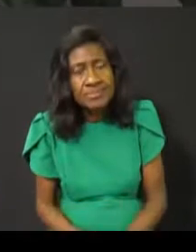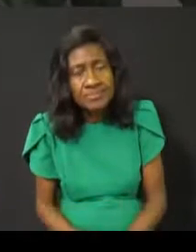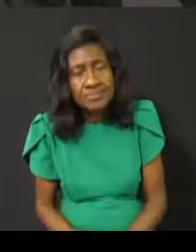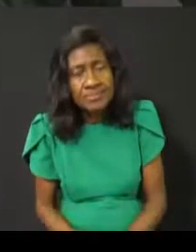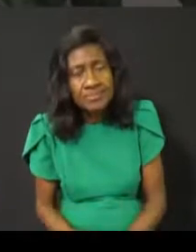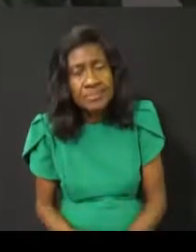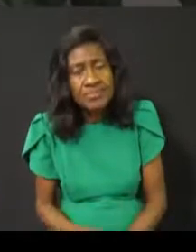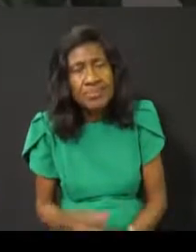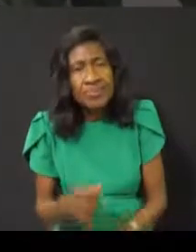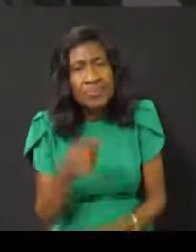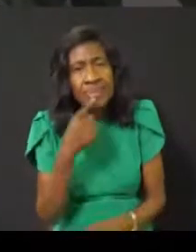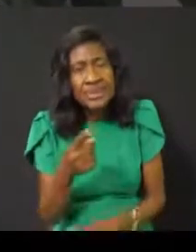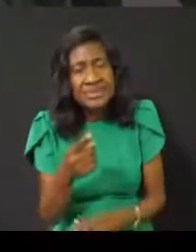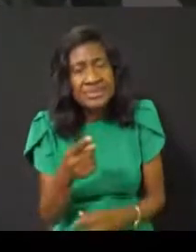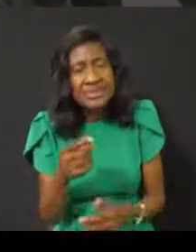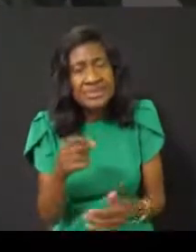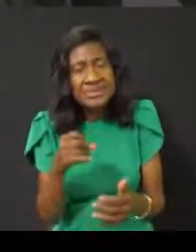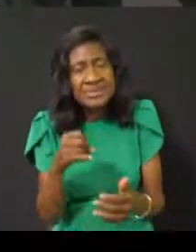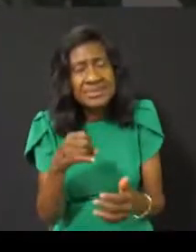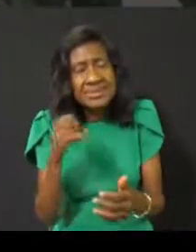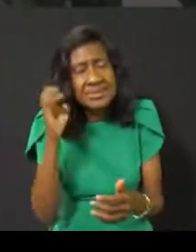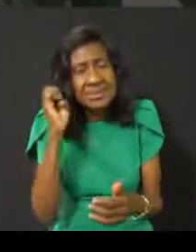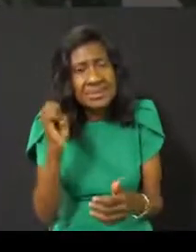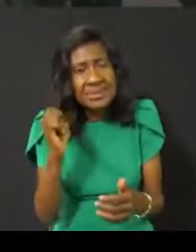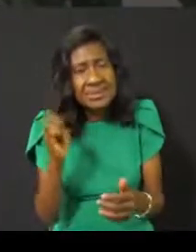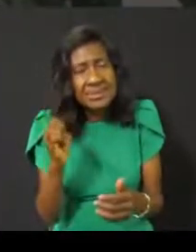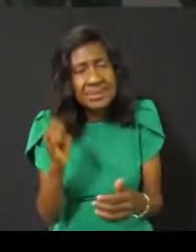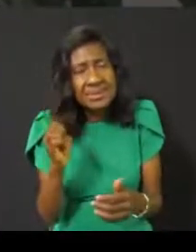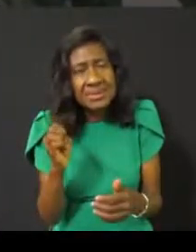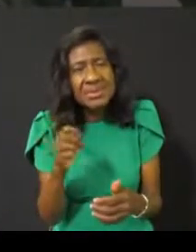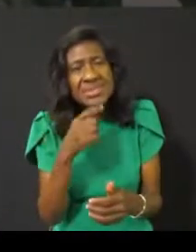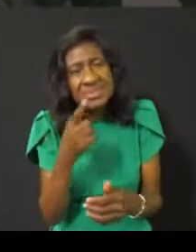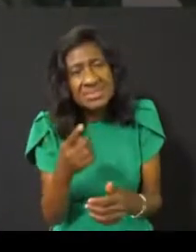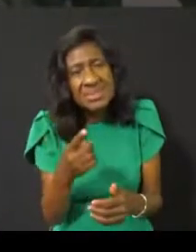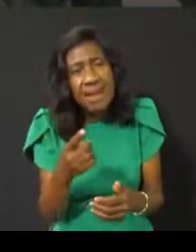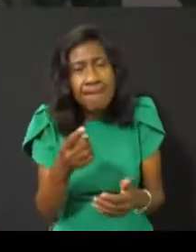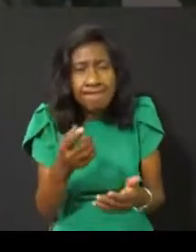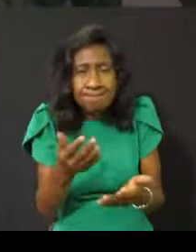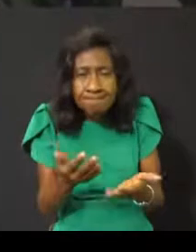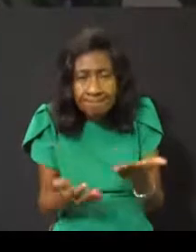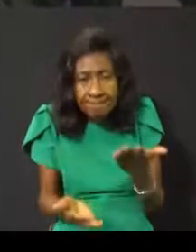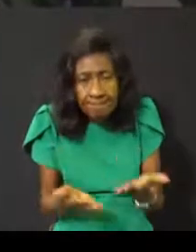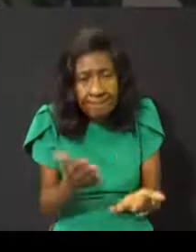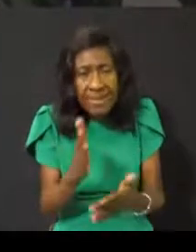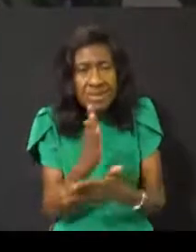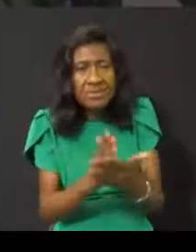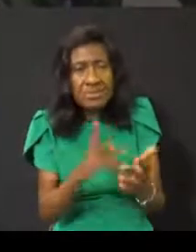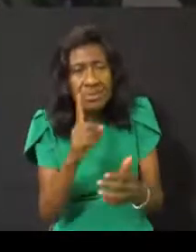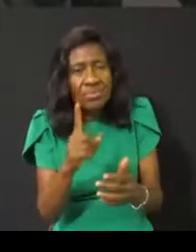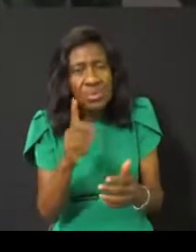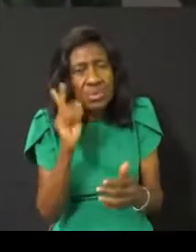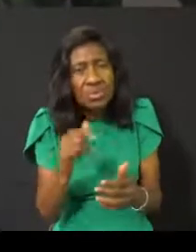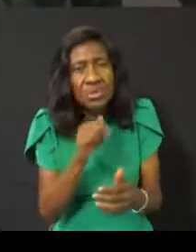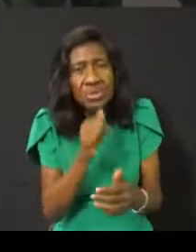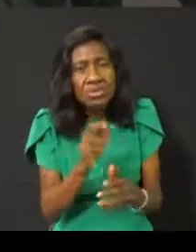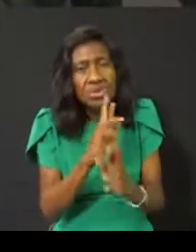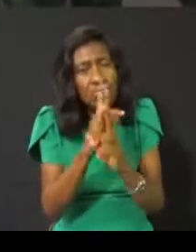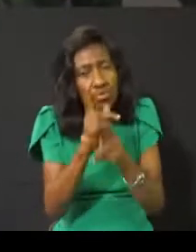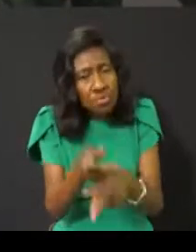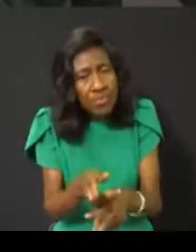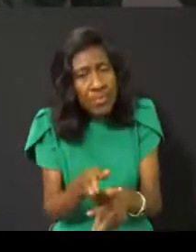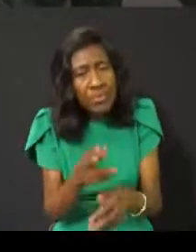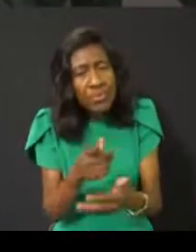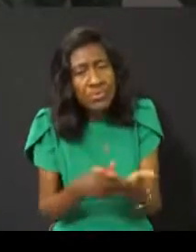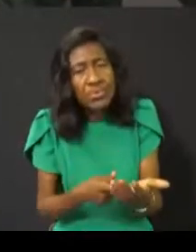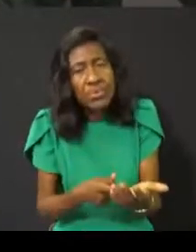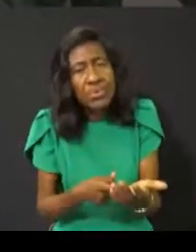I absolutely take the point that it is possible that some people would not report back what has actually